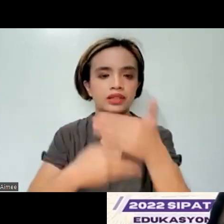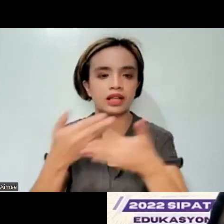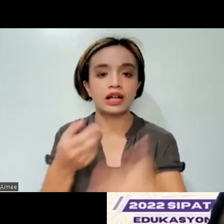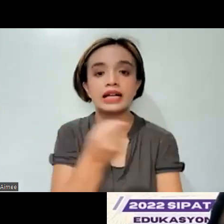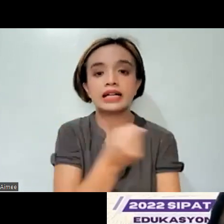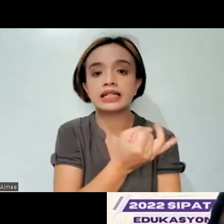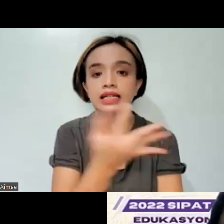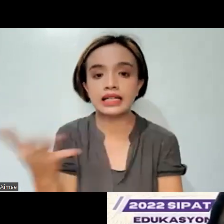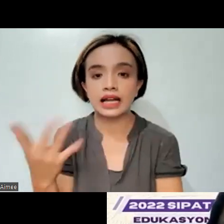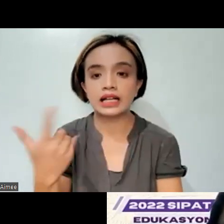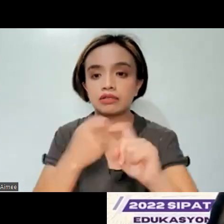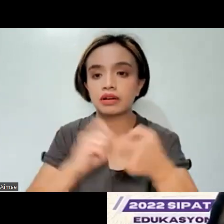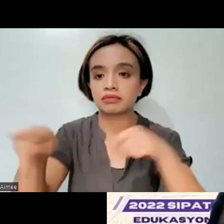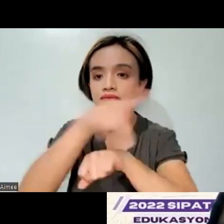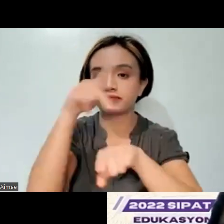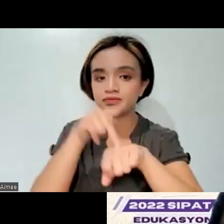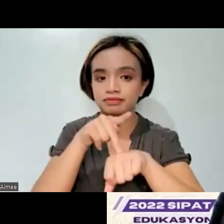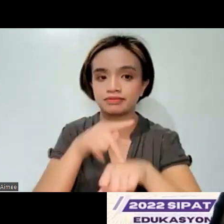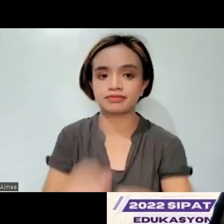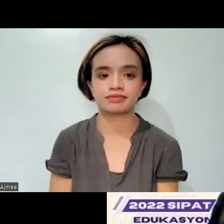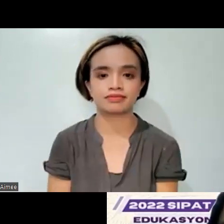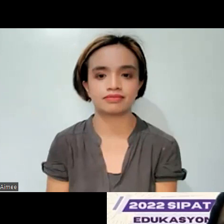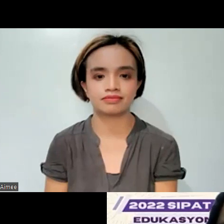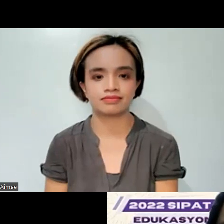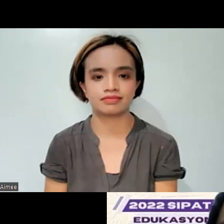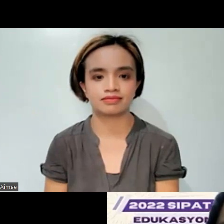of those were from the Philippines?